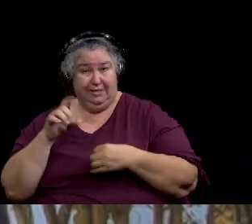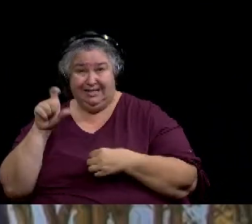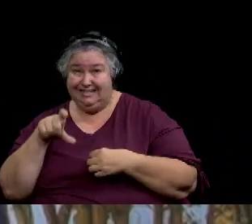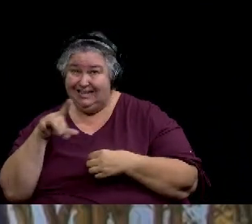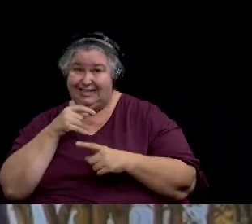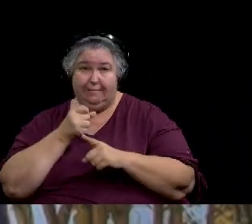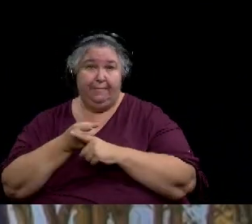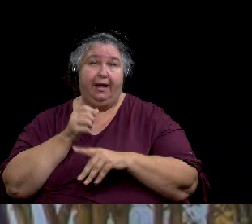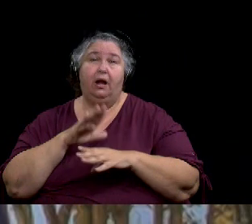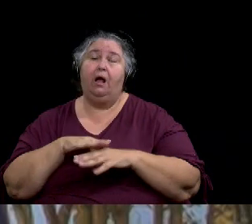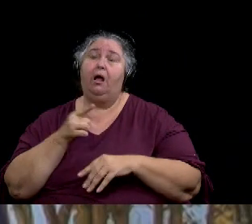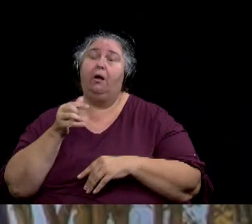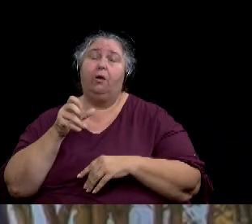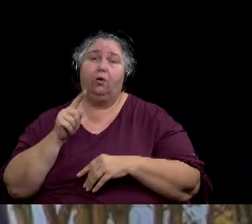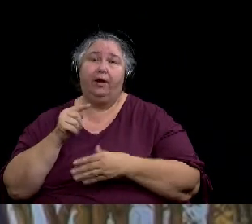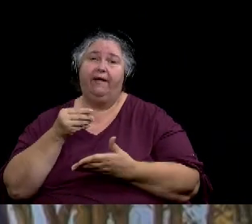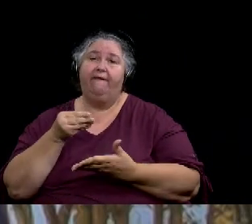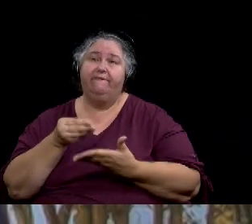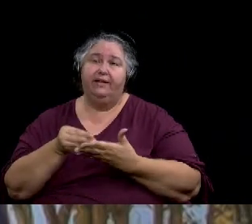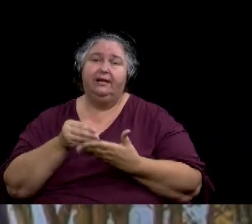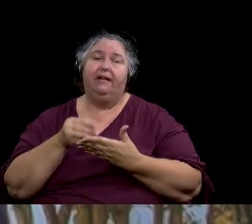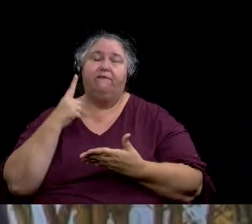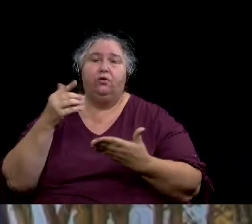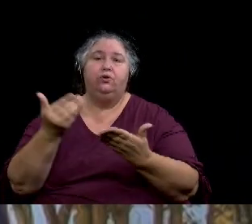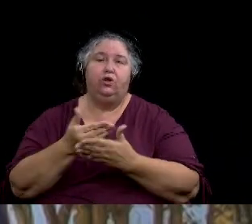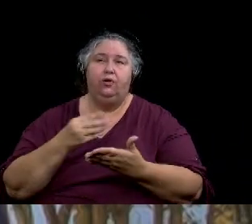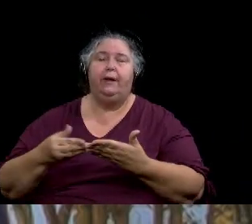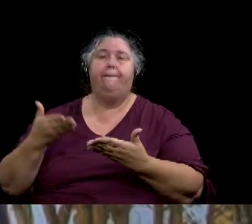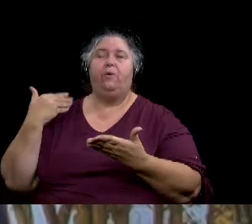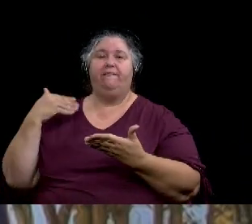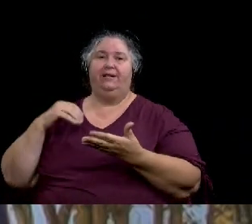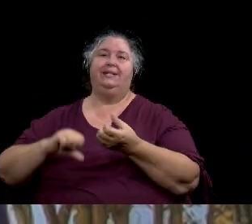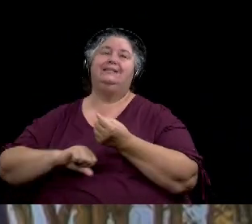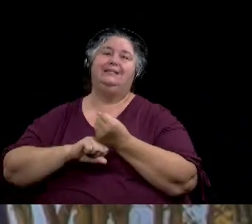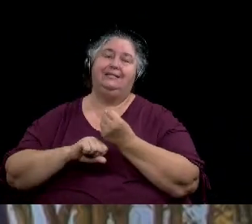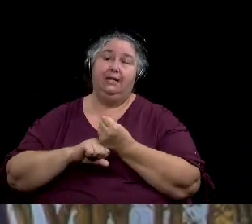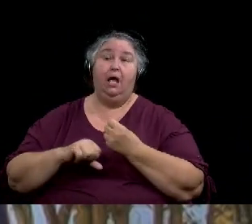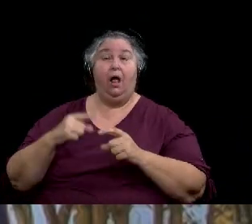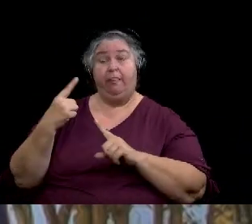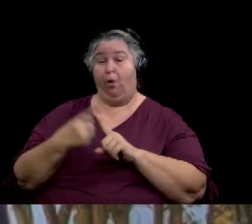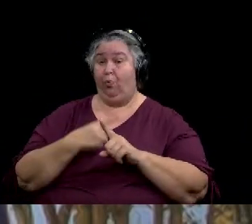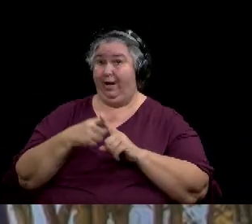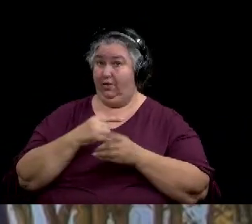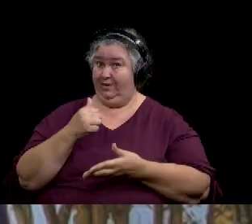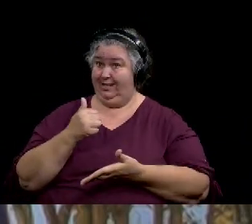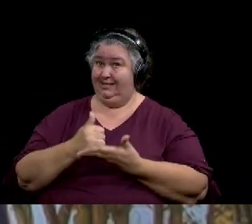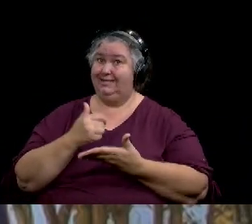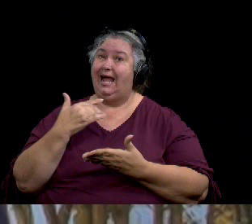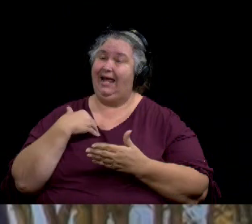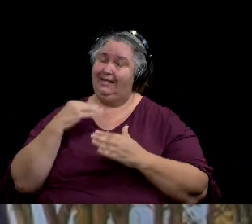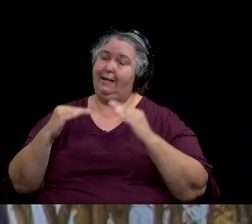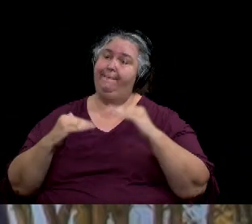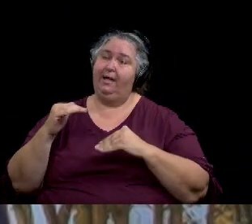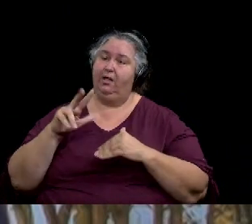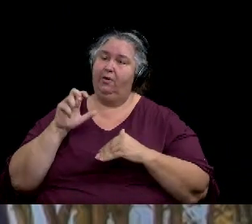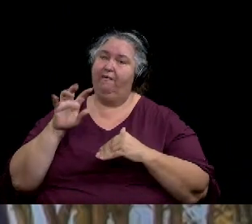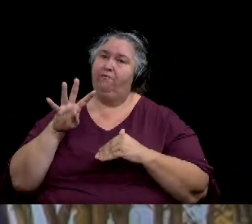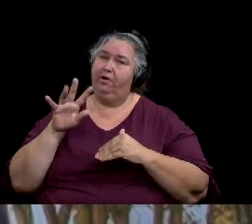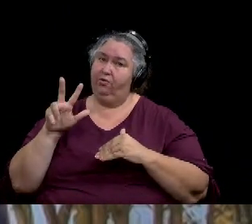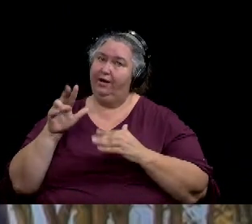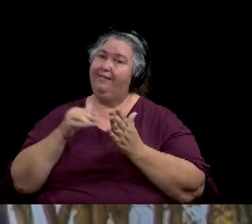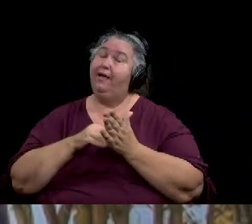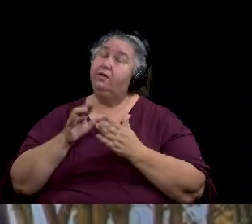impact on the grant funding for new and previously assisted businesses. The rental assistance program has a fund balance of